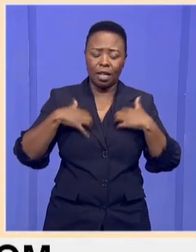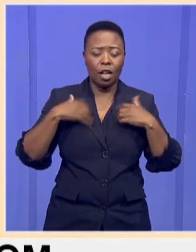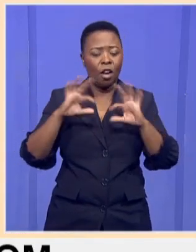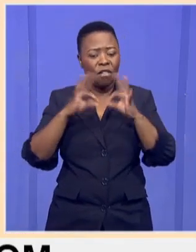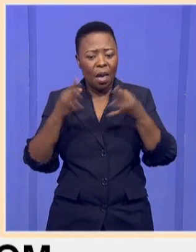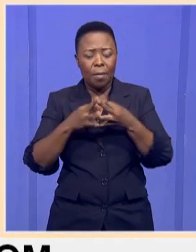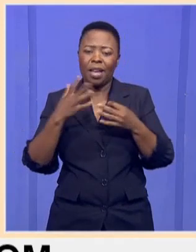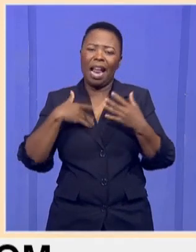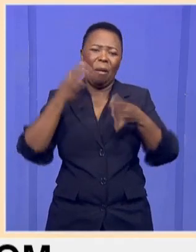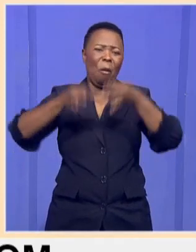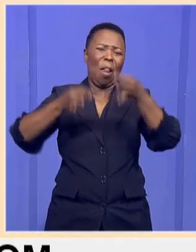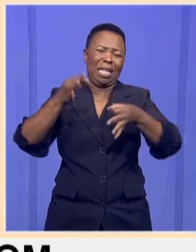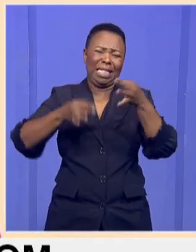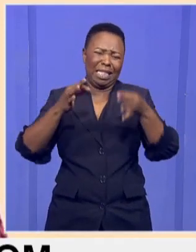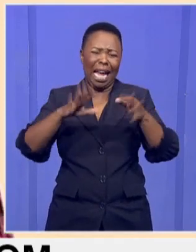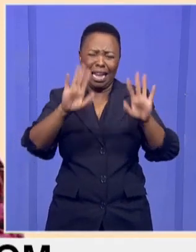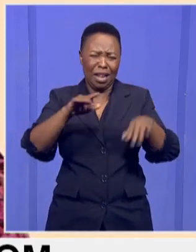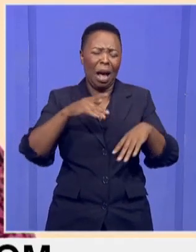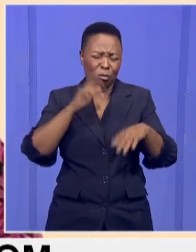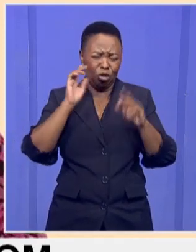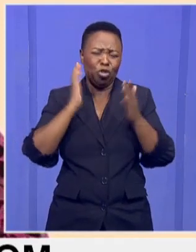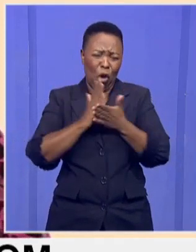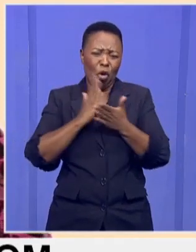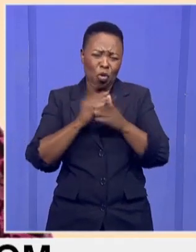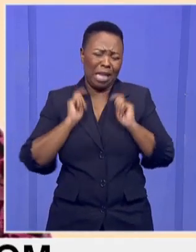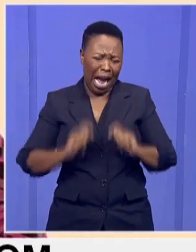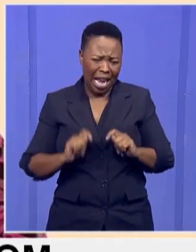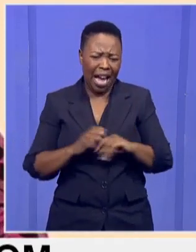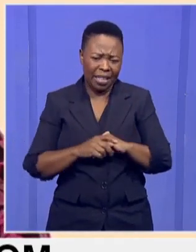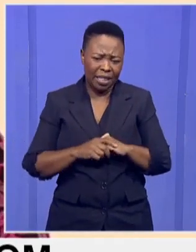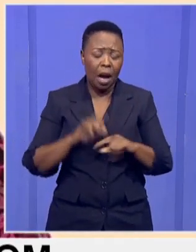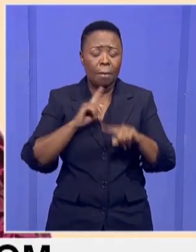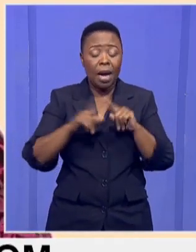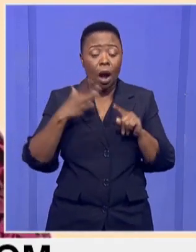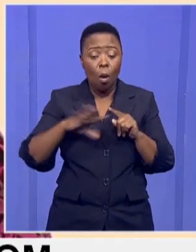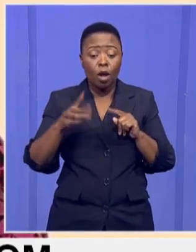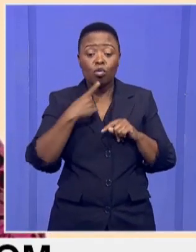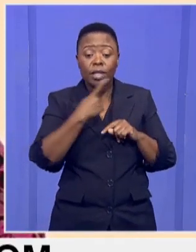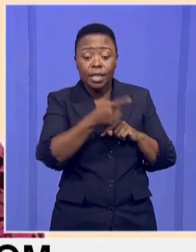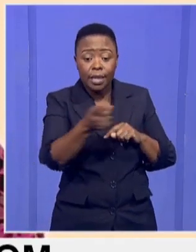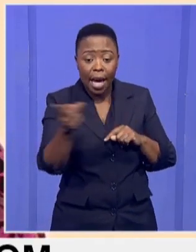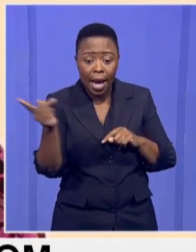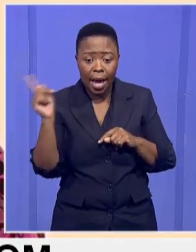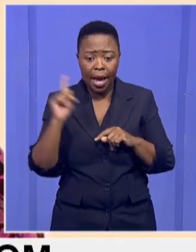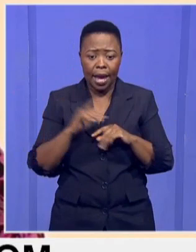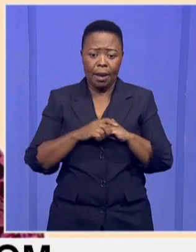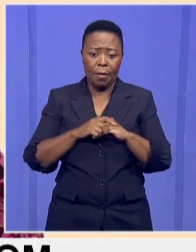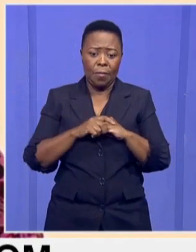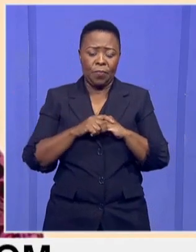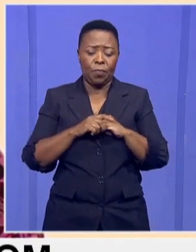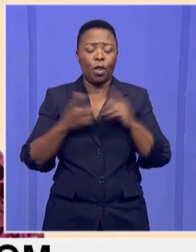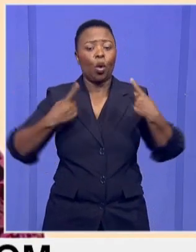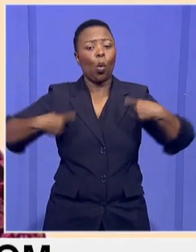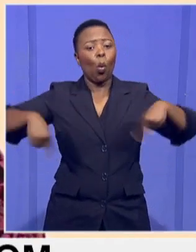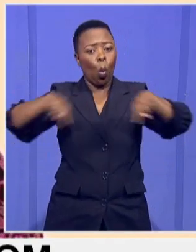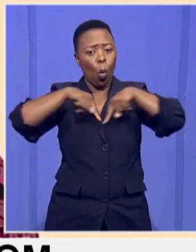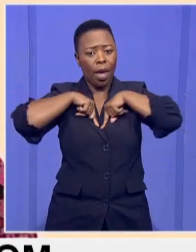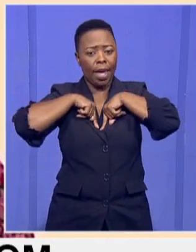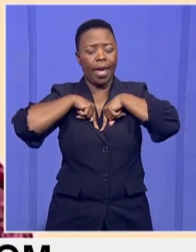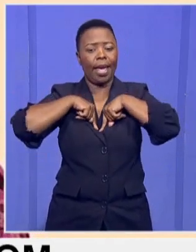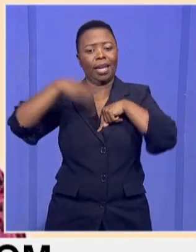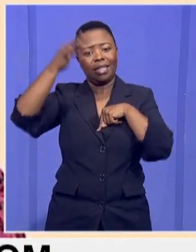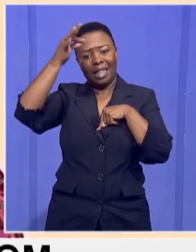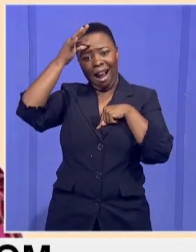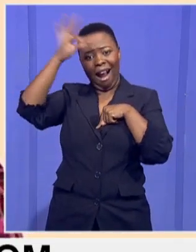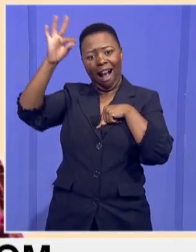of politicians, I'm sure. I just want to say to you that we as government hope that we